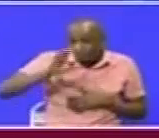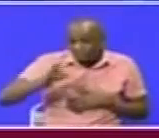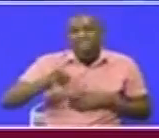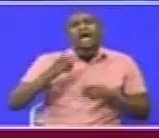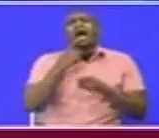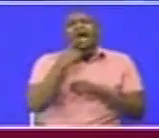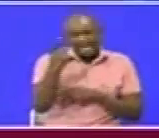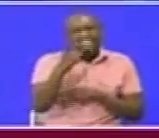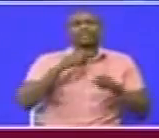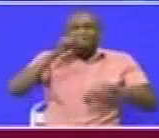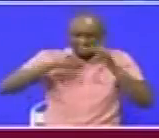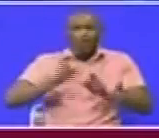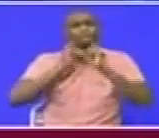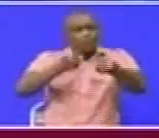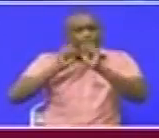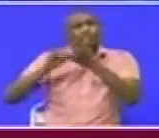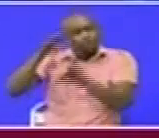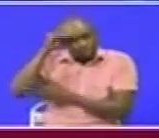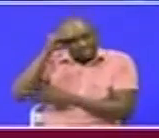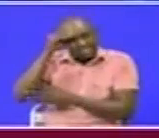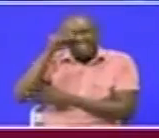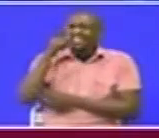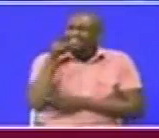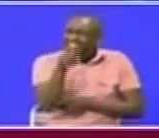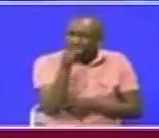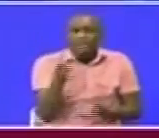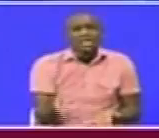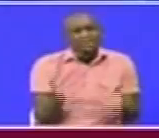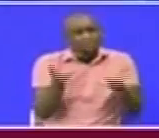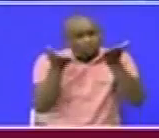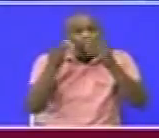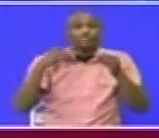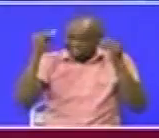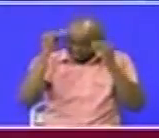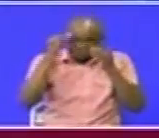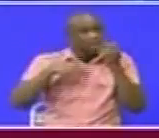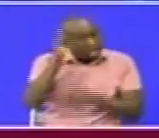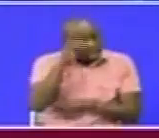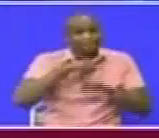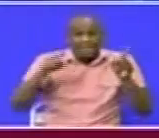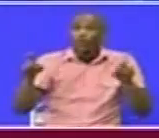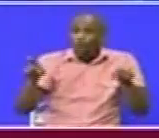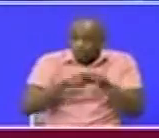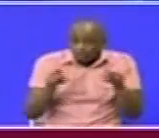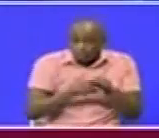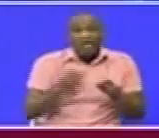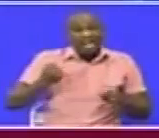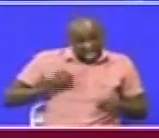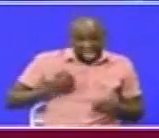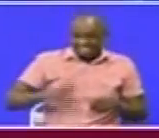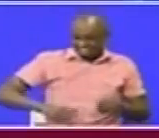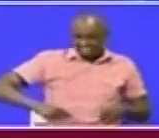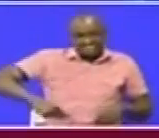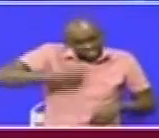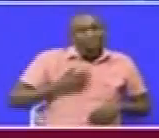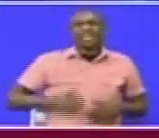of 100 bicycles to the students has not only improved performance, but it has also raised their girls' self-esteem